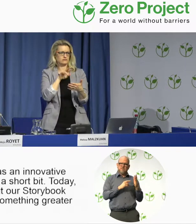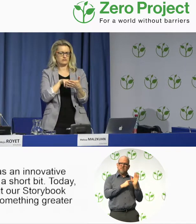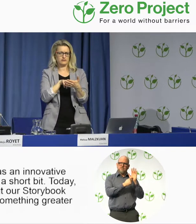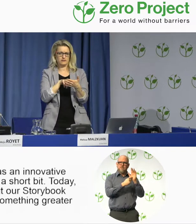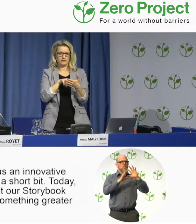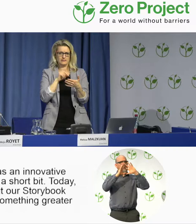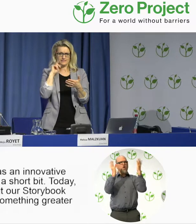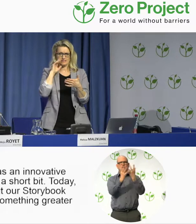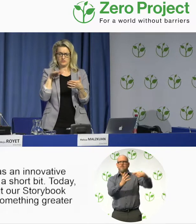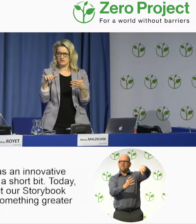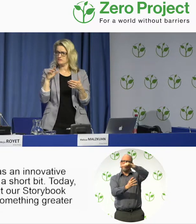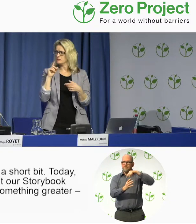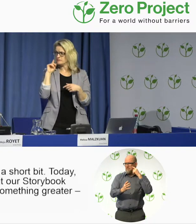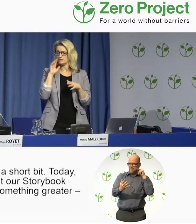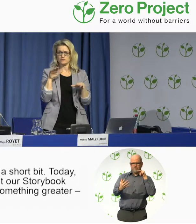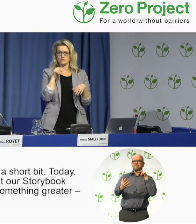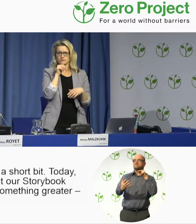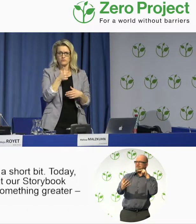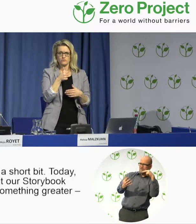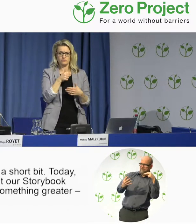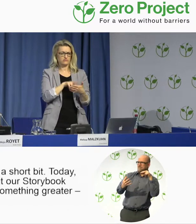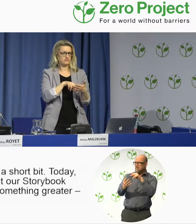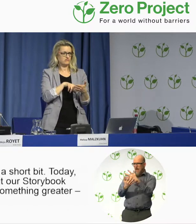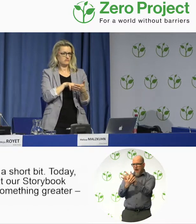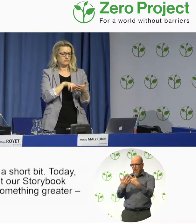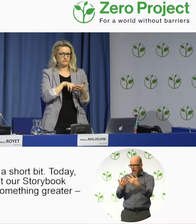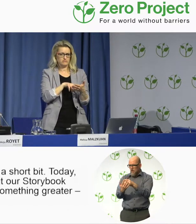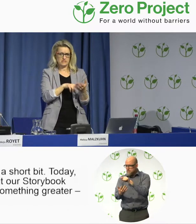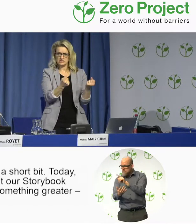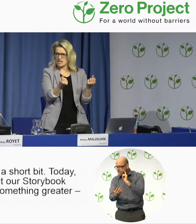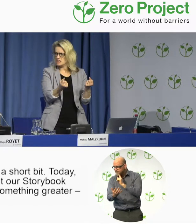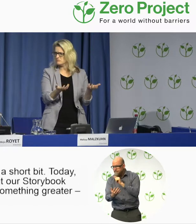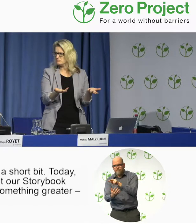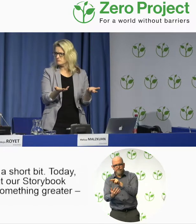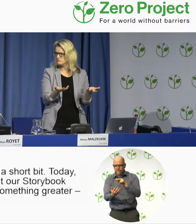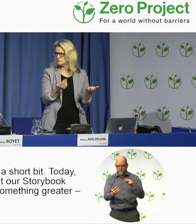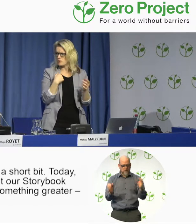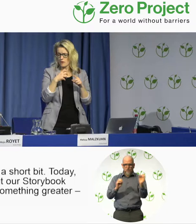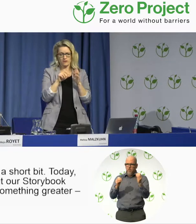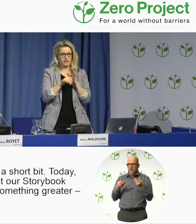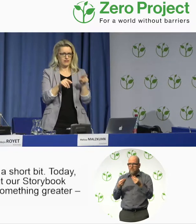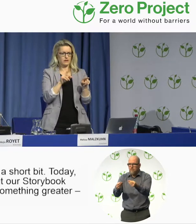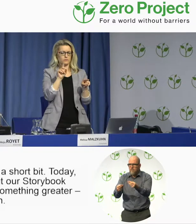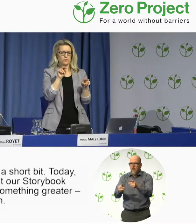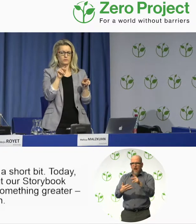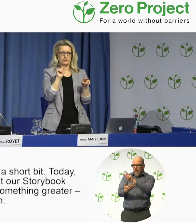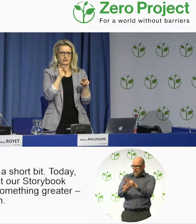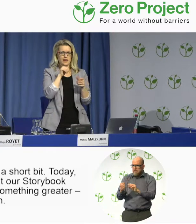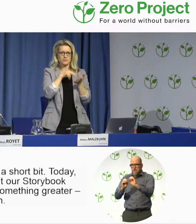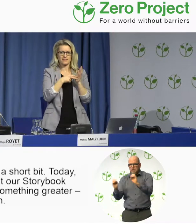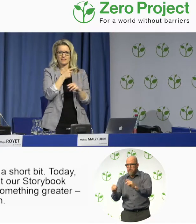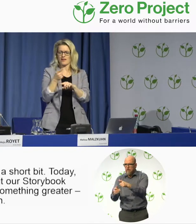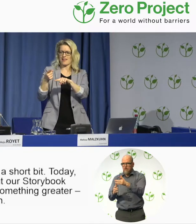is addressing the issue of reading in deaf children. Deaf children, in general, are not reading or